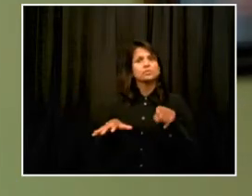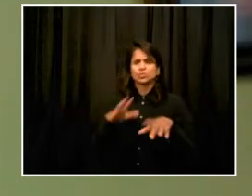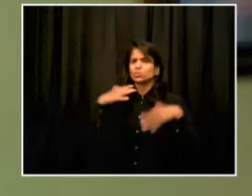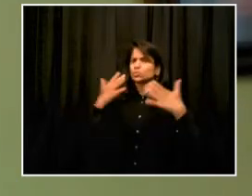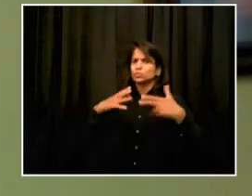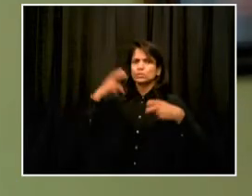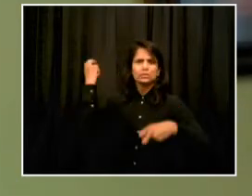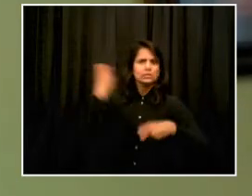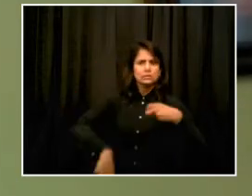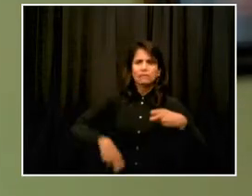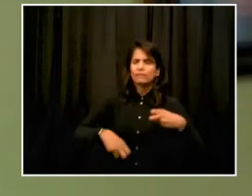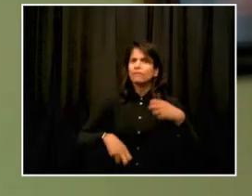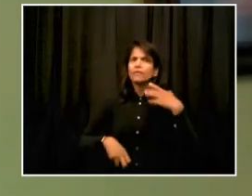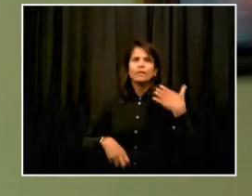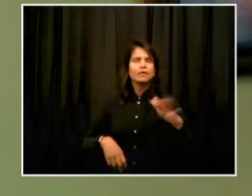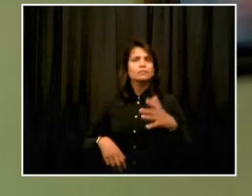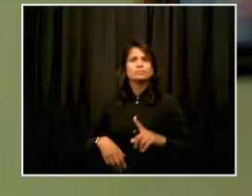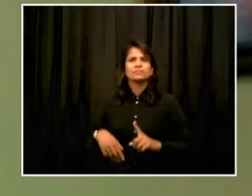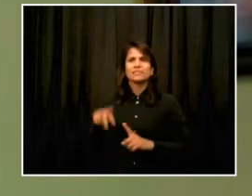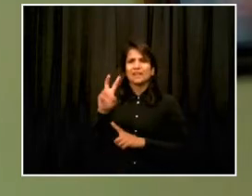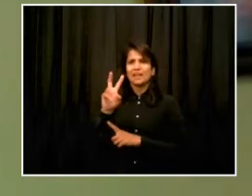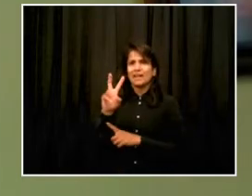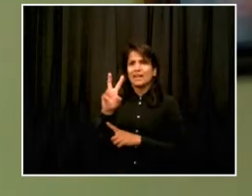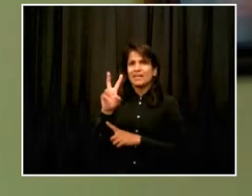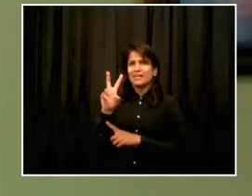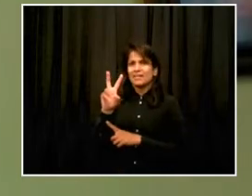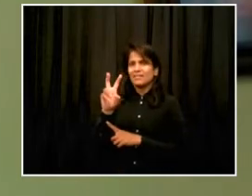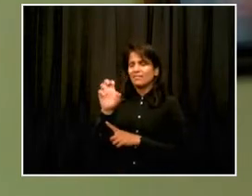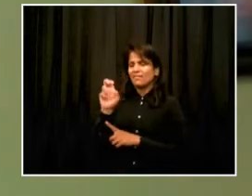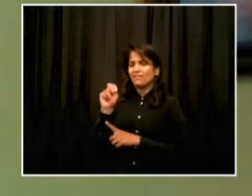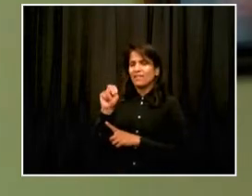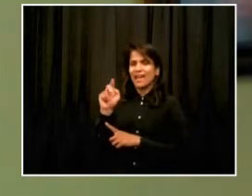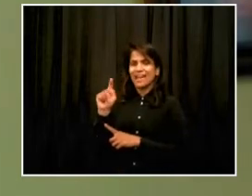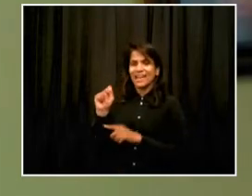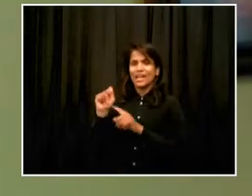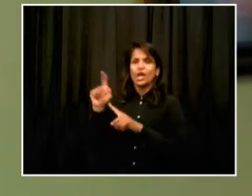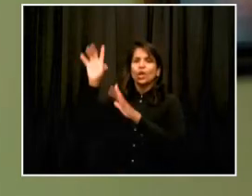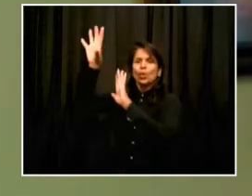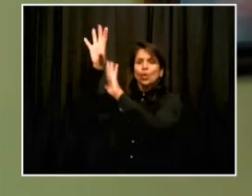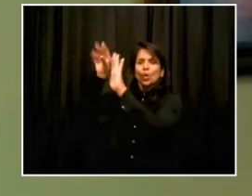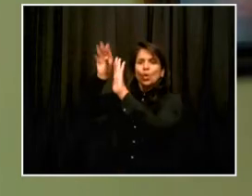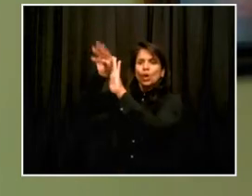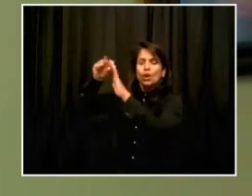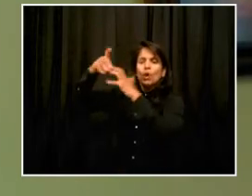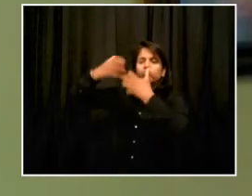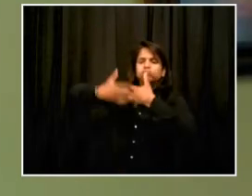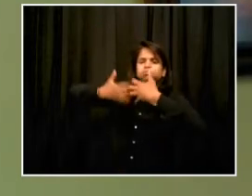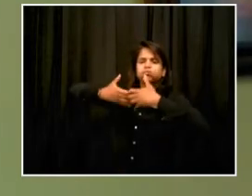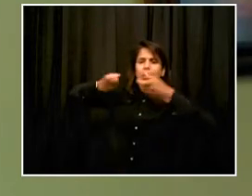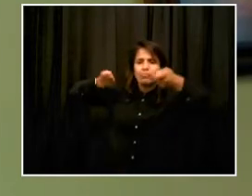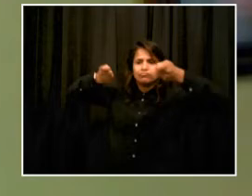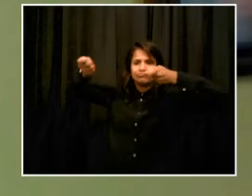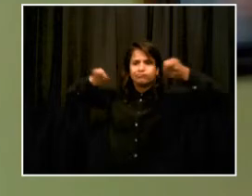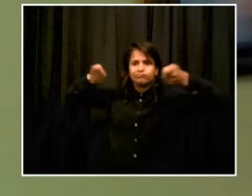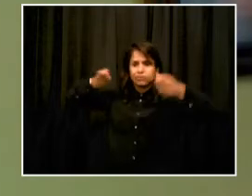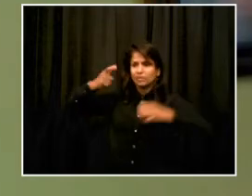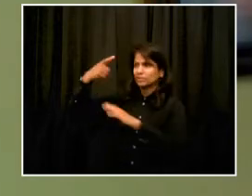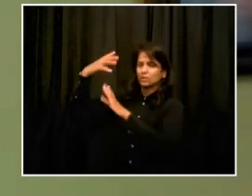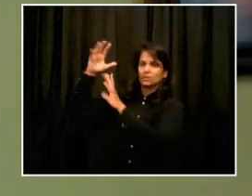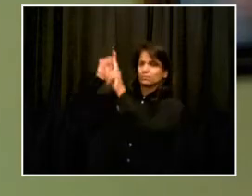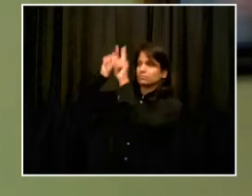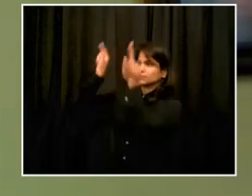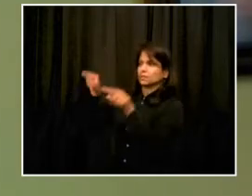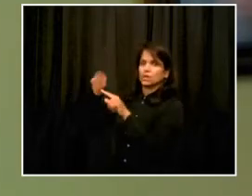light, is that they absolutely can be effective at reducing the transmission of viruses like